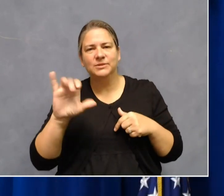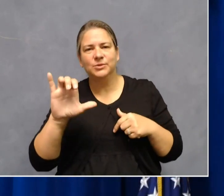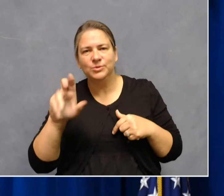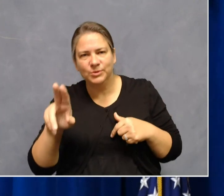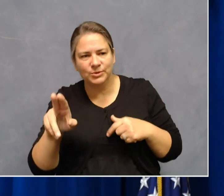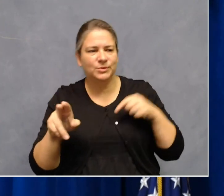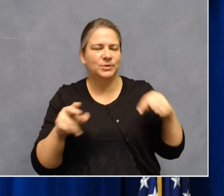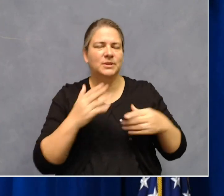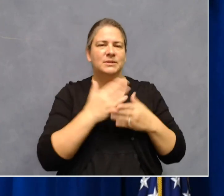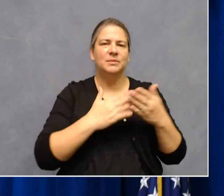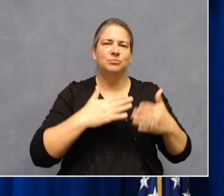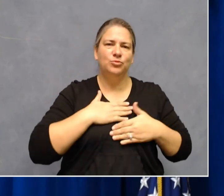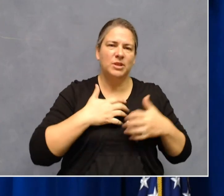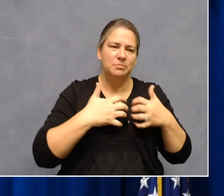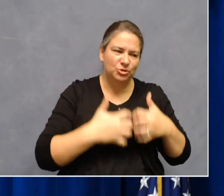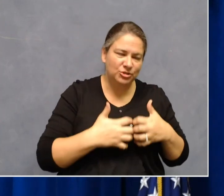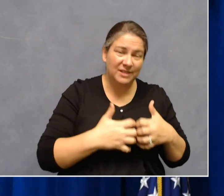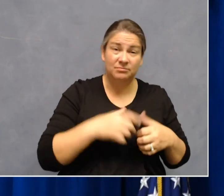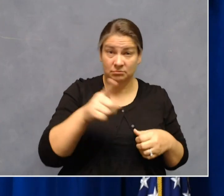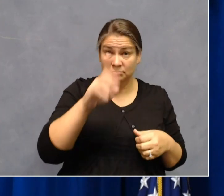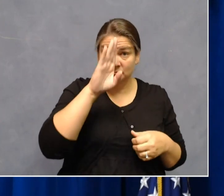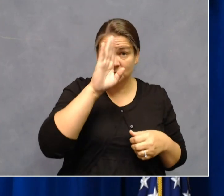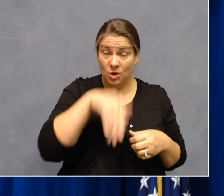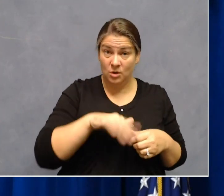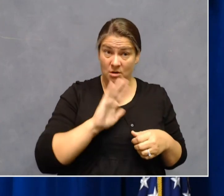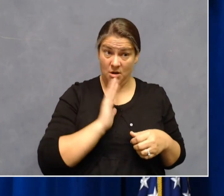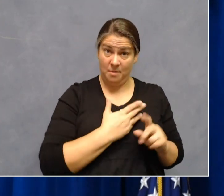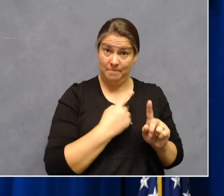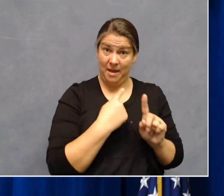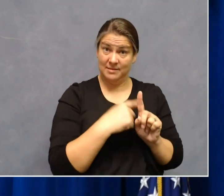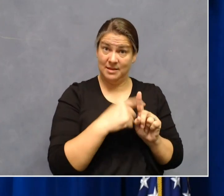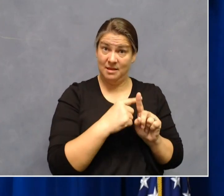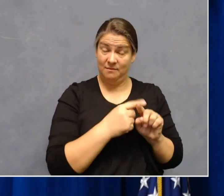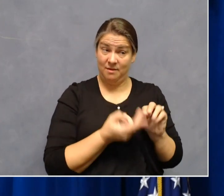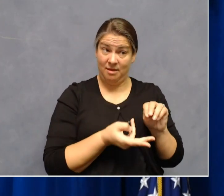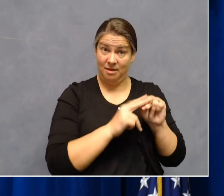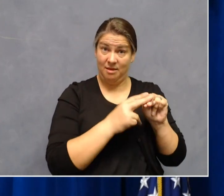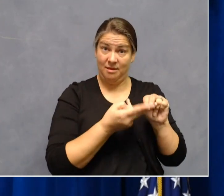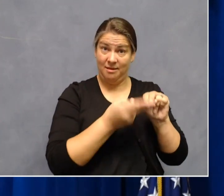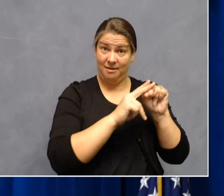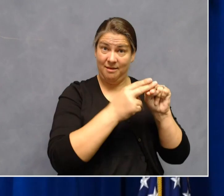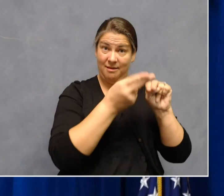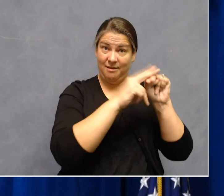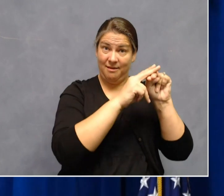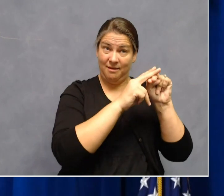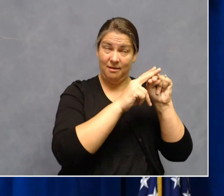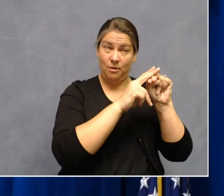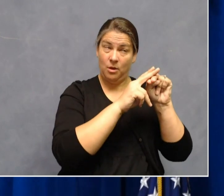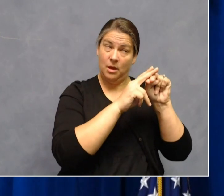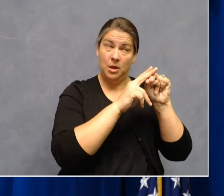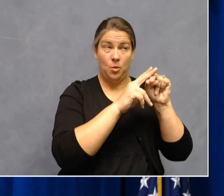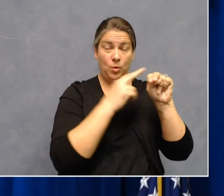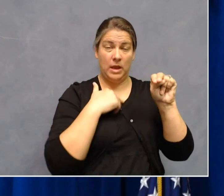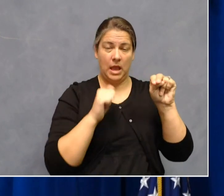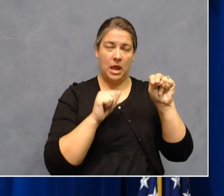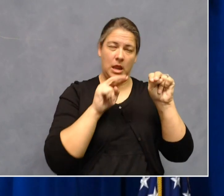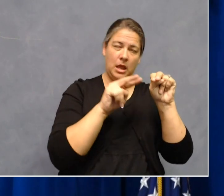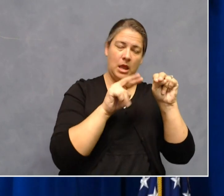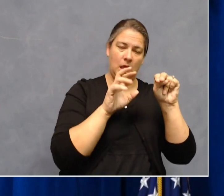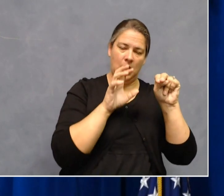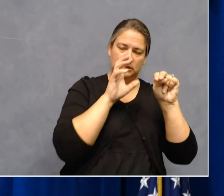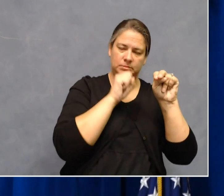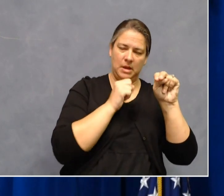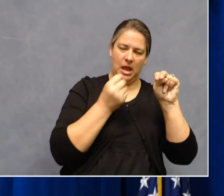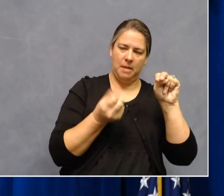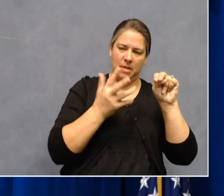have, the more individuals, when you multiply that percentage, we can expect to see. So